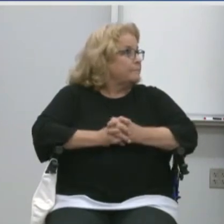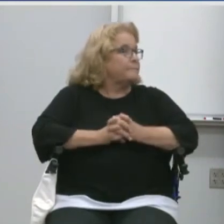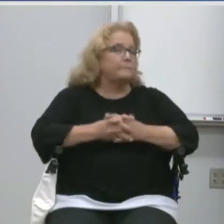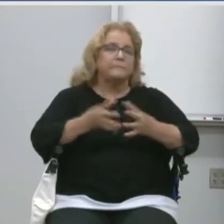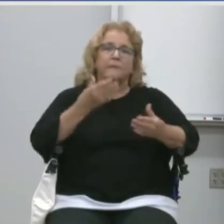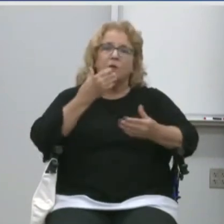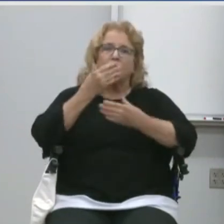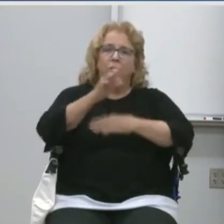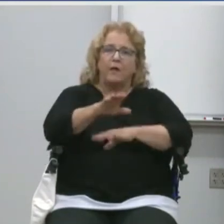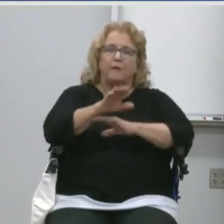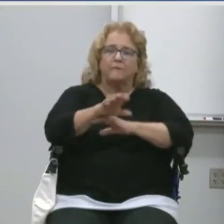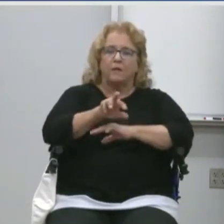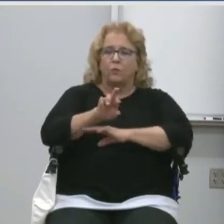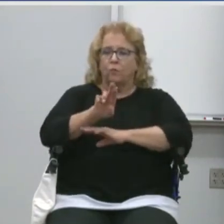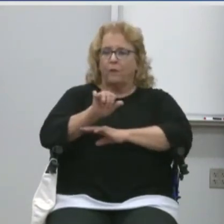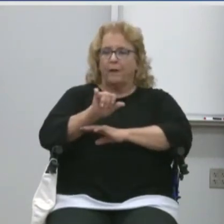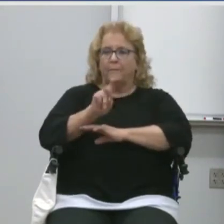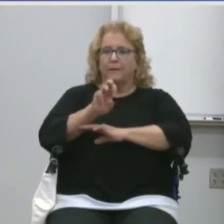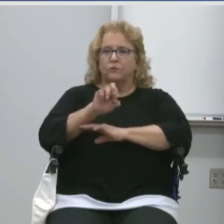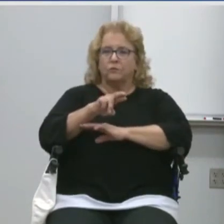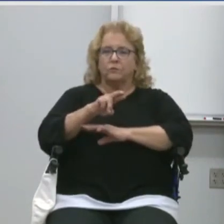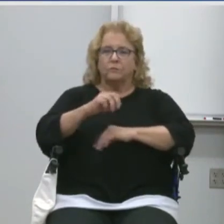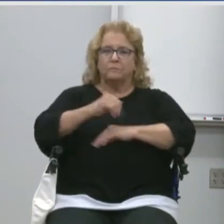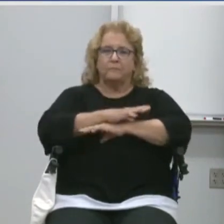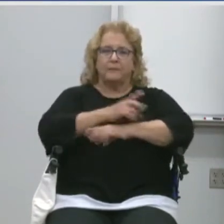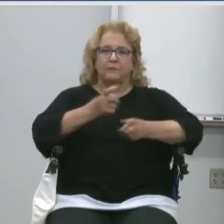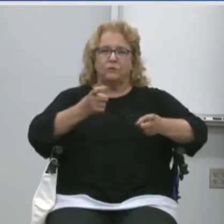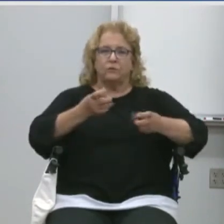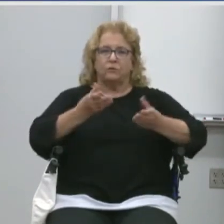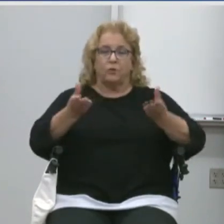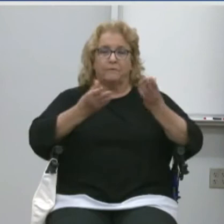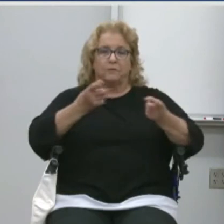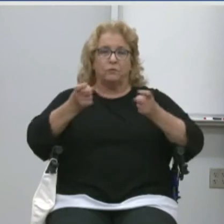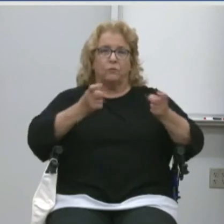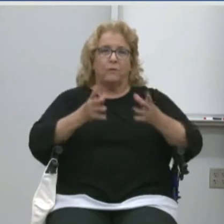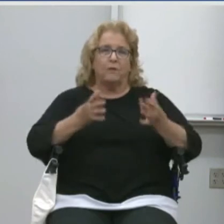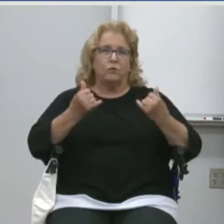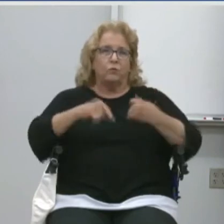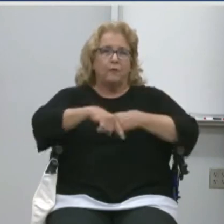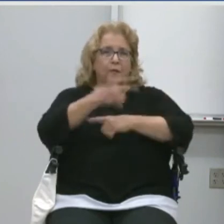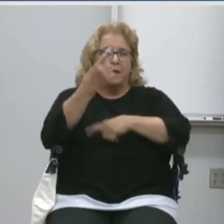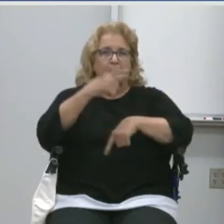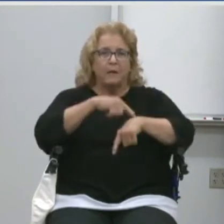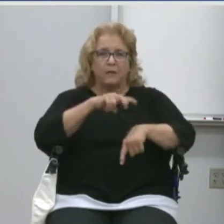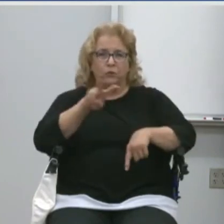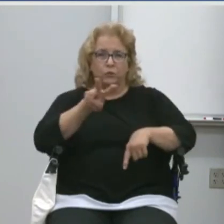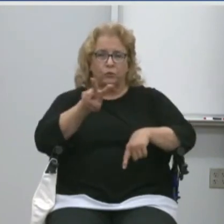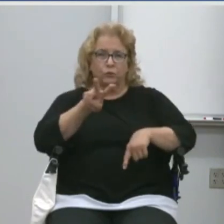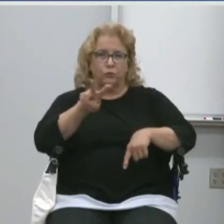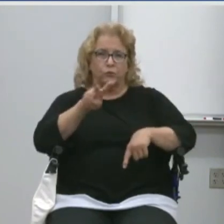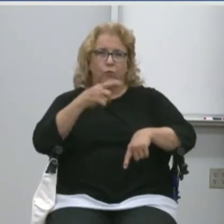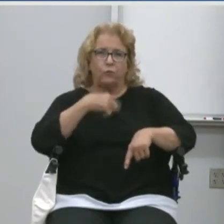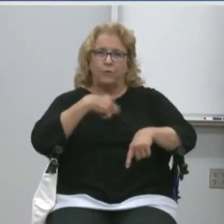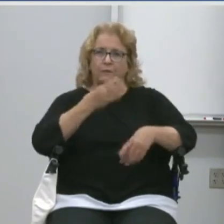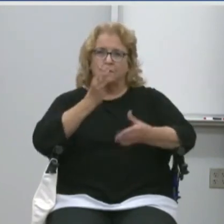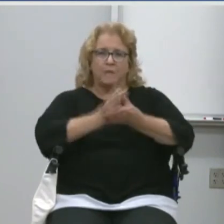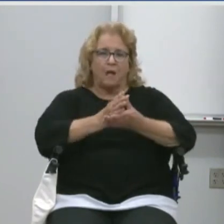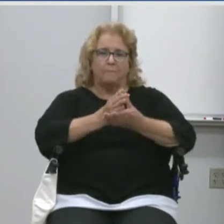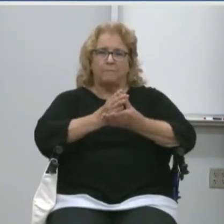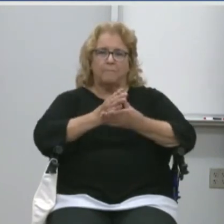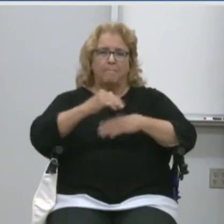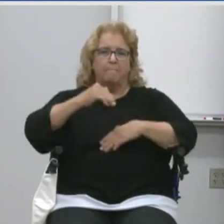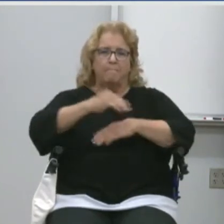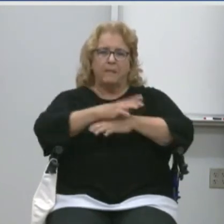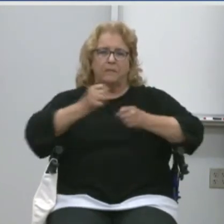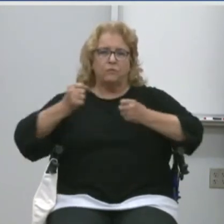Good afternoon, Ray Manchester, Beach Services Director. Today, about 2 o'clock, we suspended beach driving on the beach. We